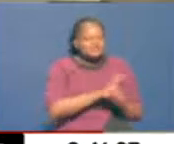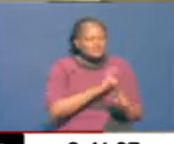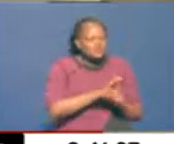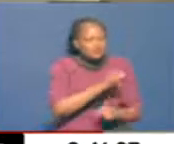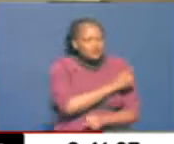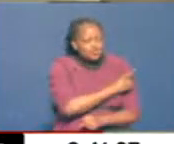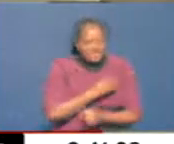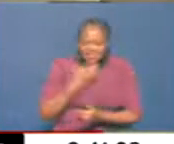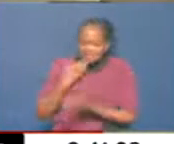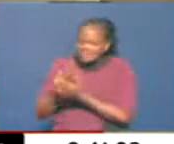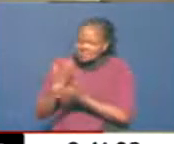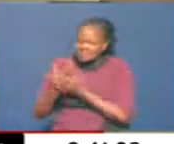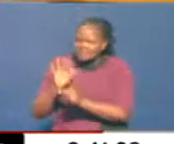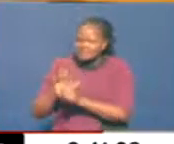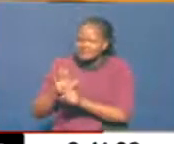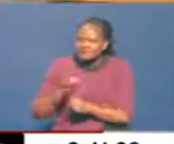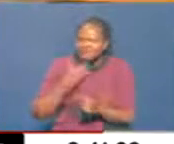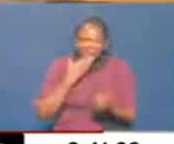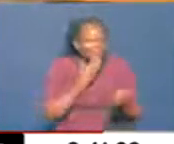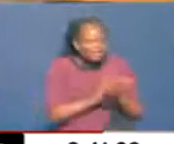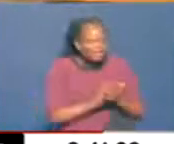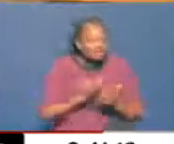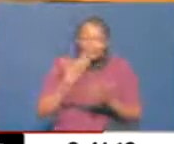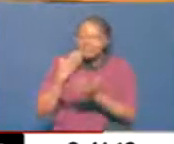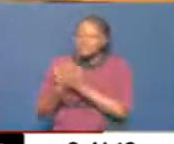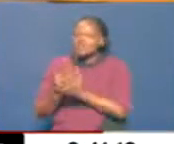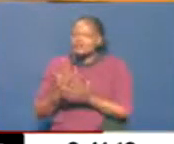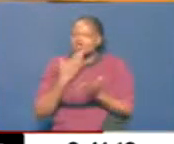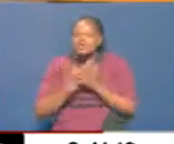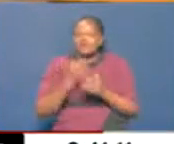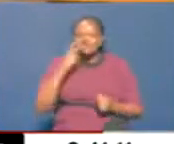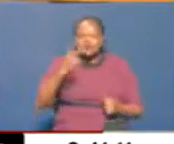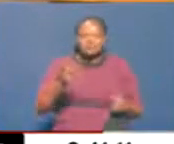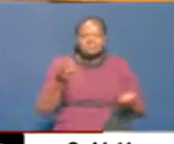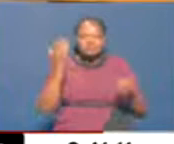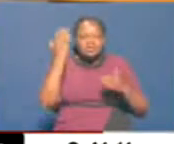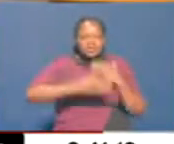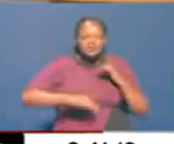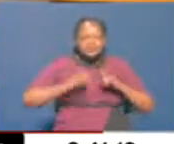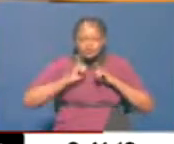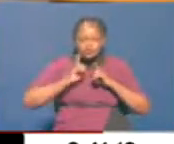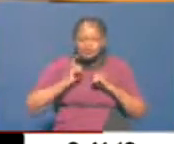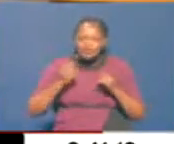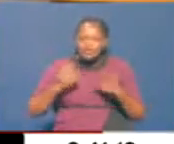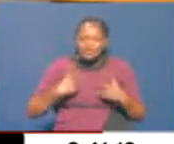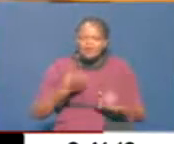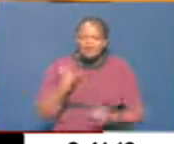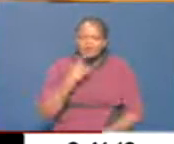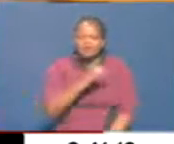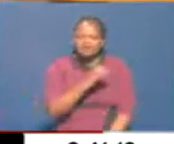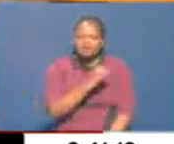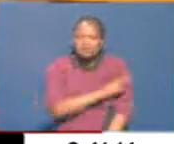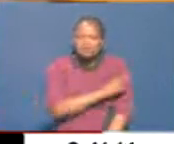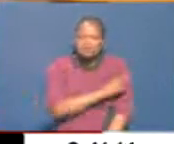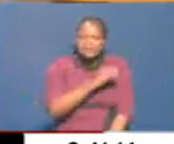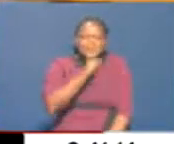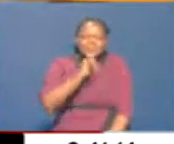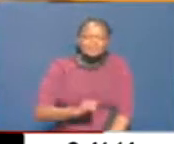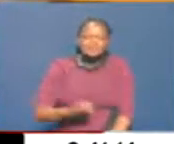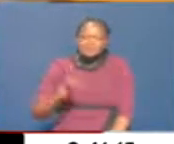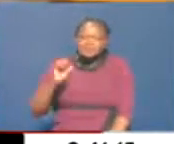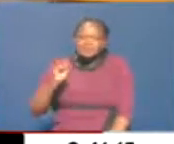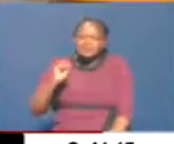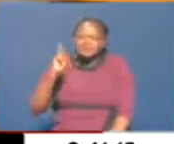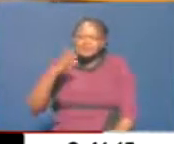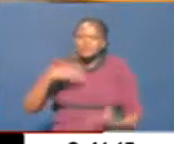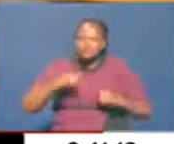making time for us. Asante. Thank you for watching. That's the end of this discussion. We had Dr. Mercy Mwangangi, Chief Administrative Secretary in the Ministry of Health, talking